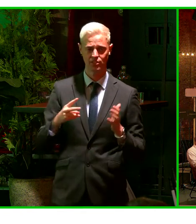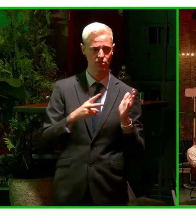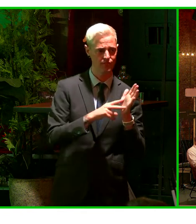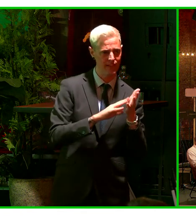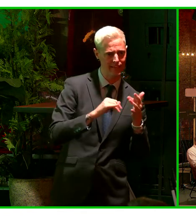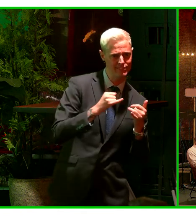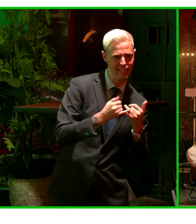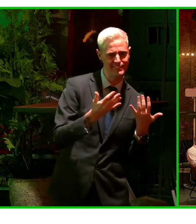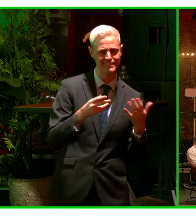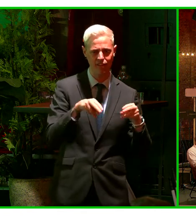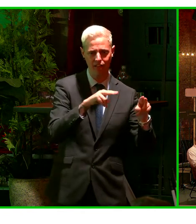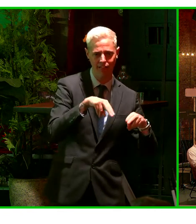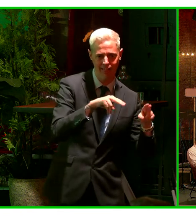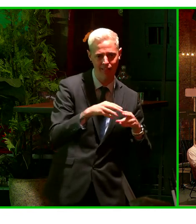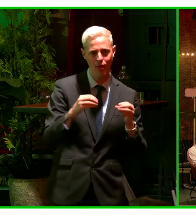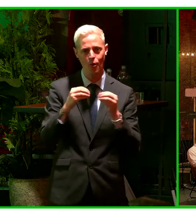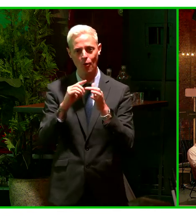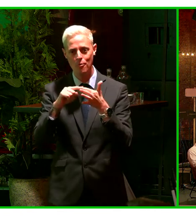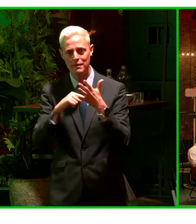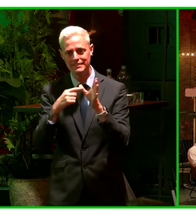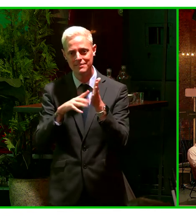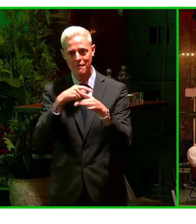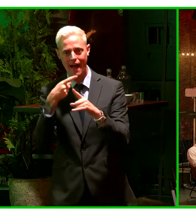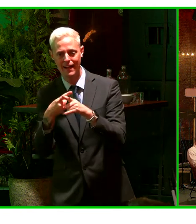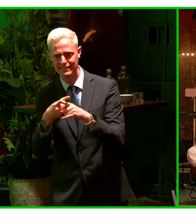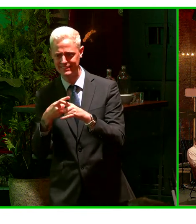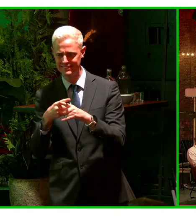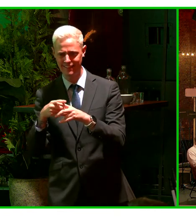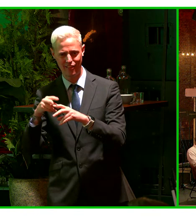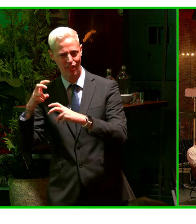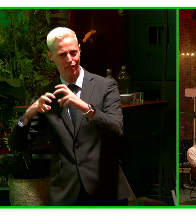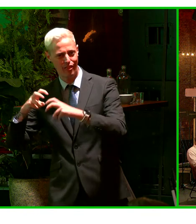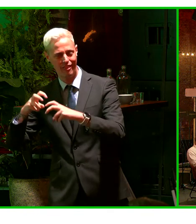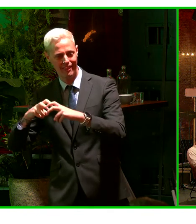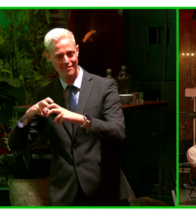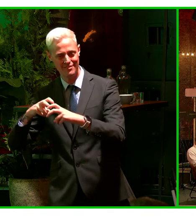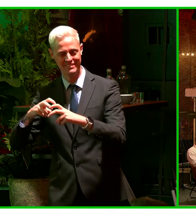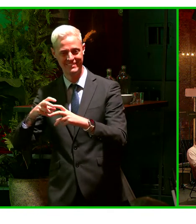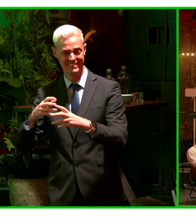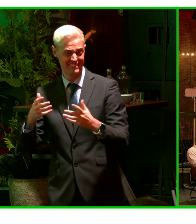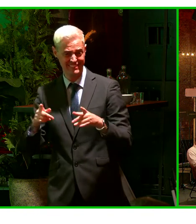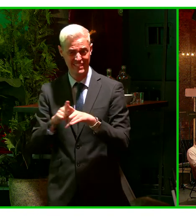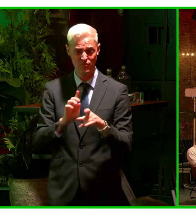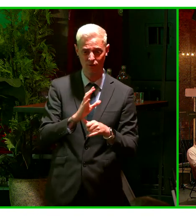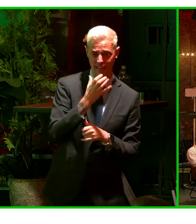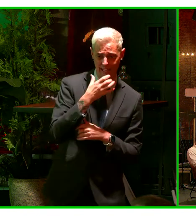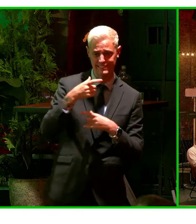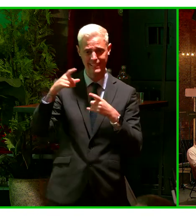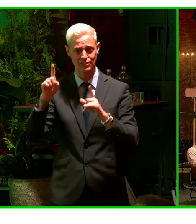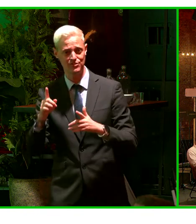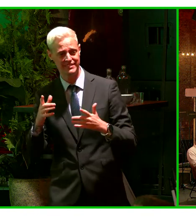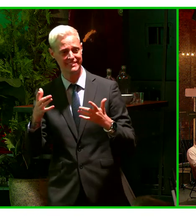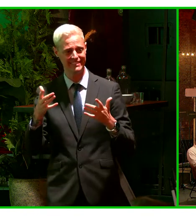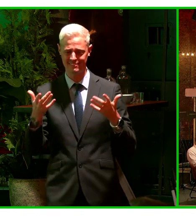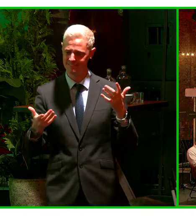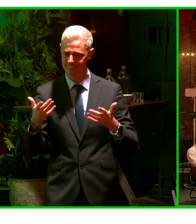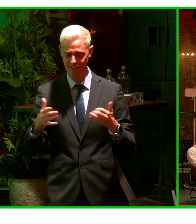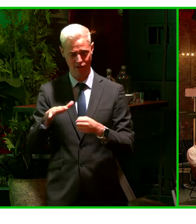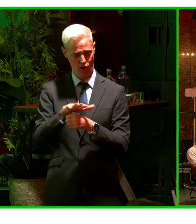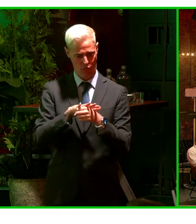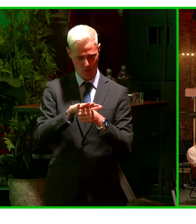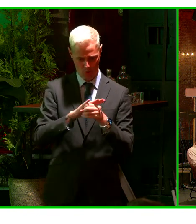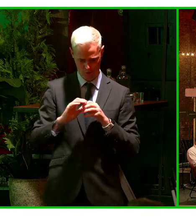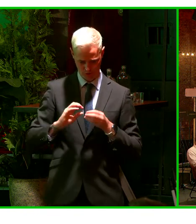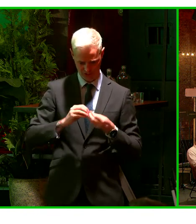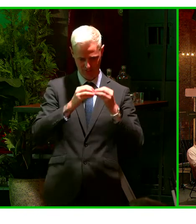Betamax. I've heard it a couple of times recently. For us, this is gas and electricity and nuclear and local generation